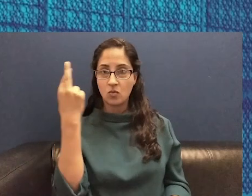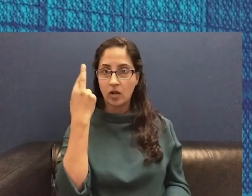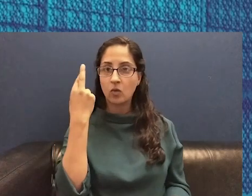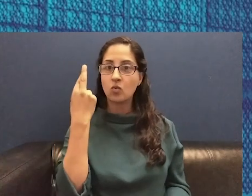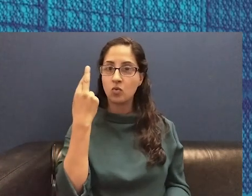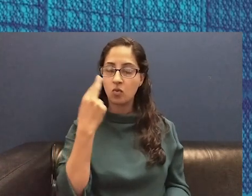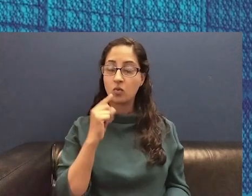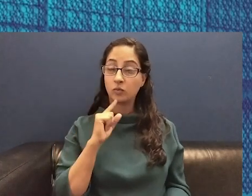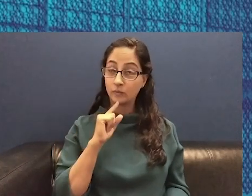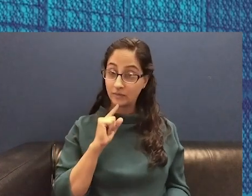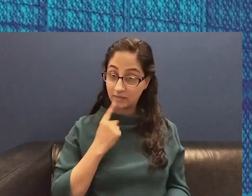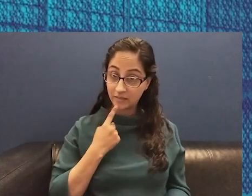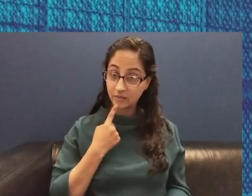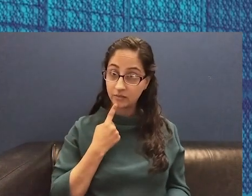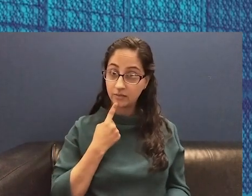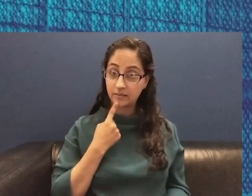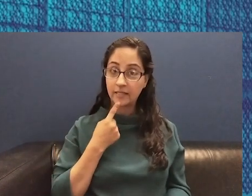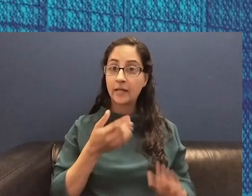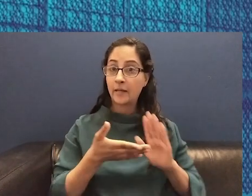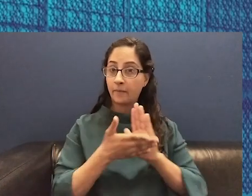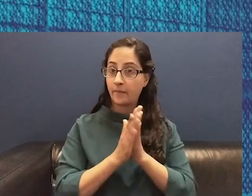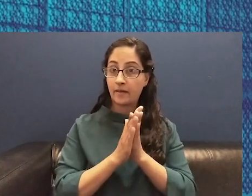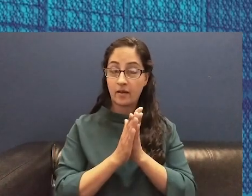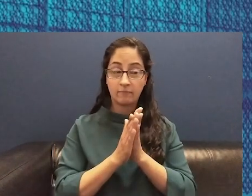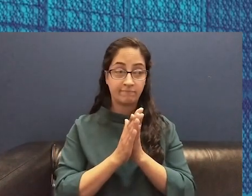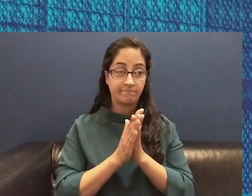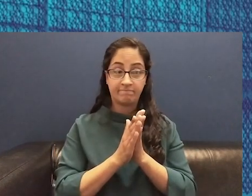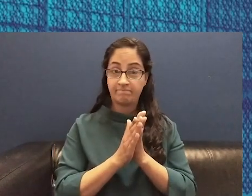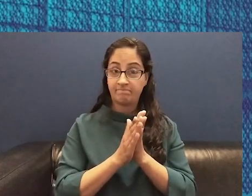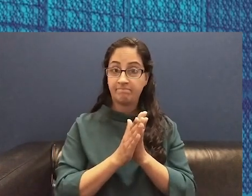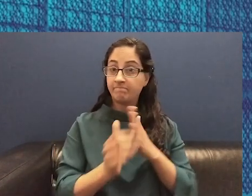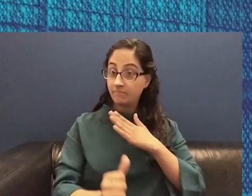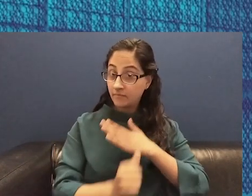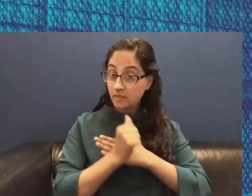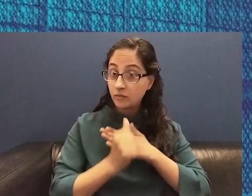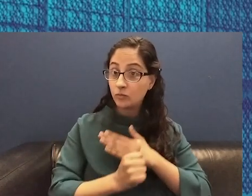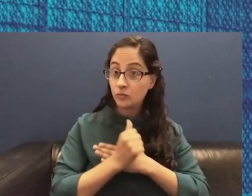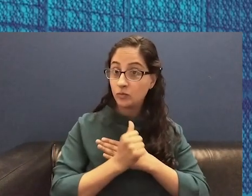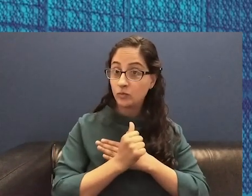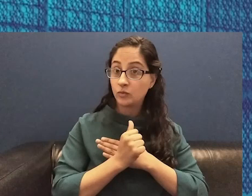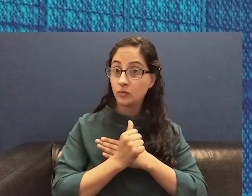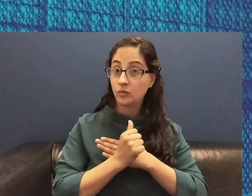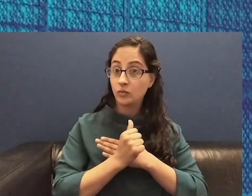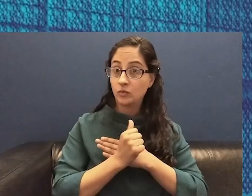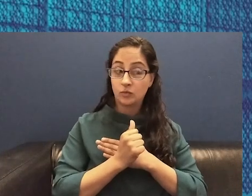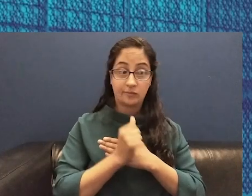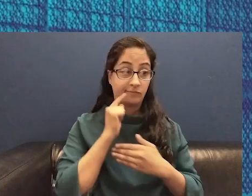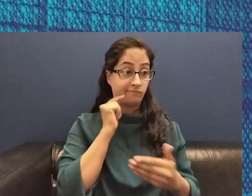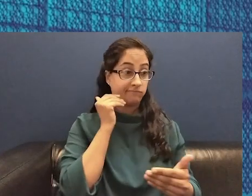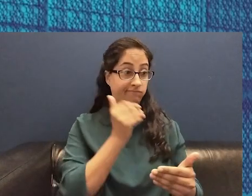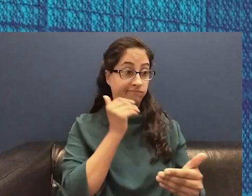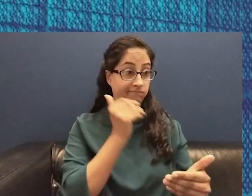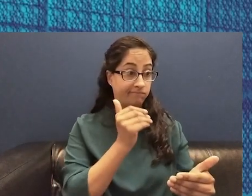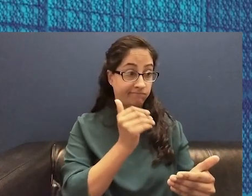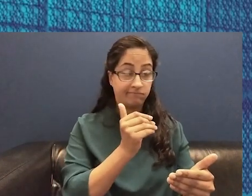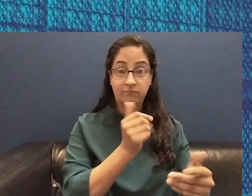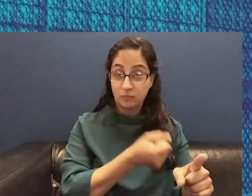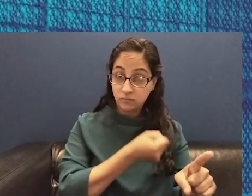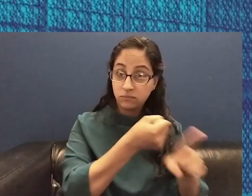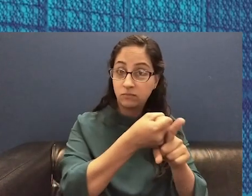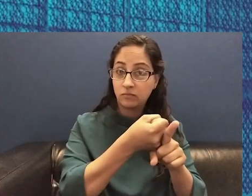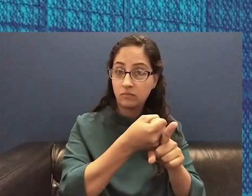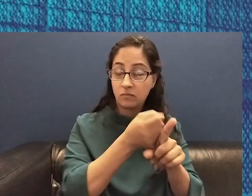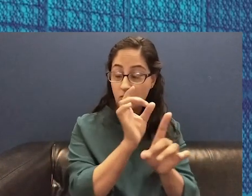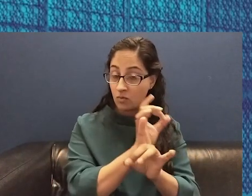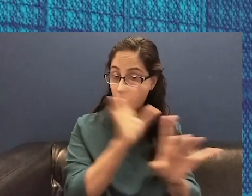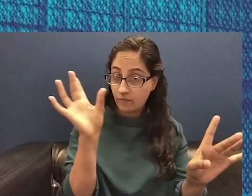situation that was coming up. I'm sure you all have seen the impacts of the changes, and